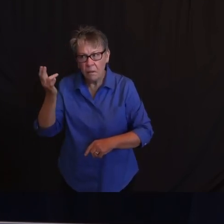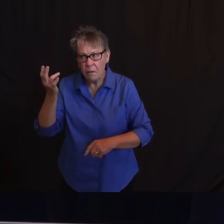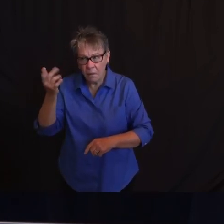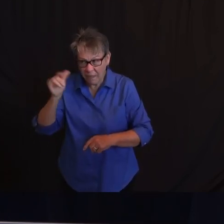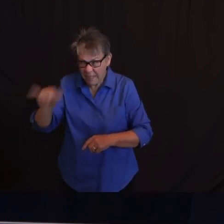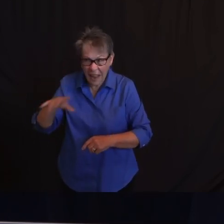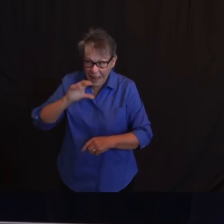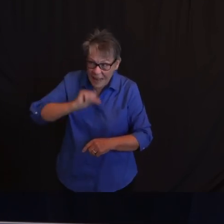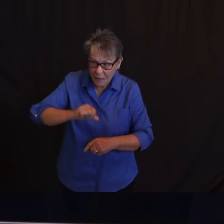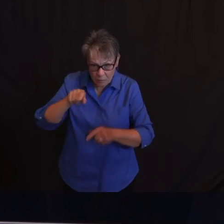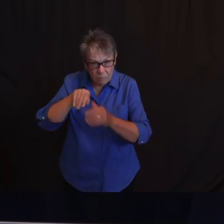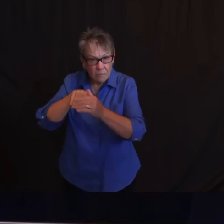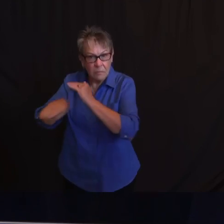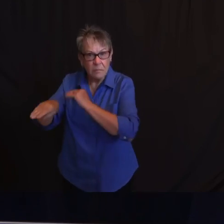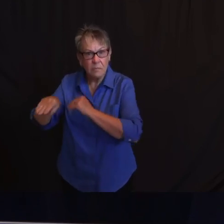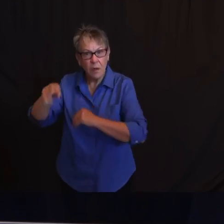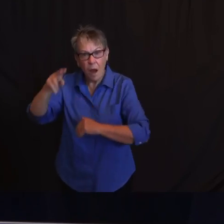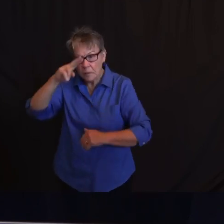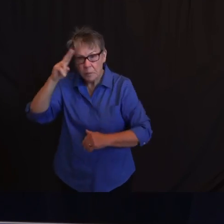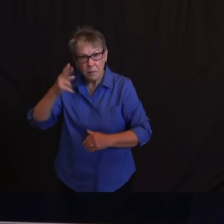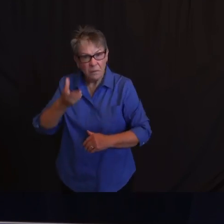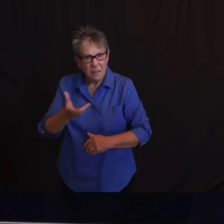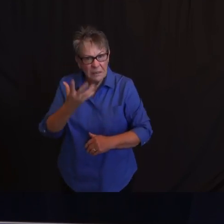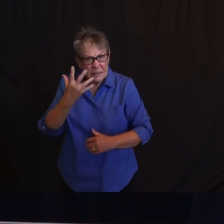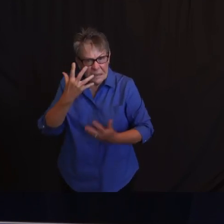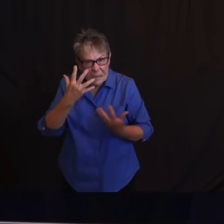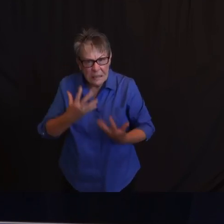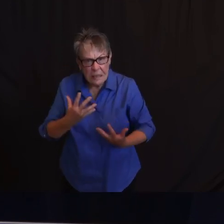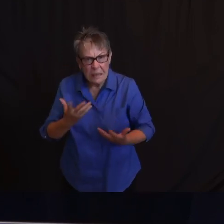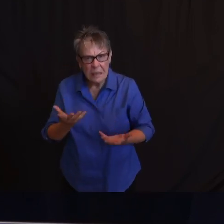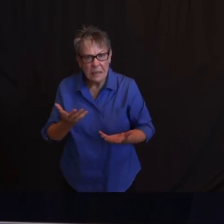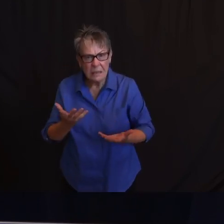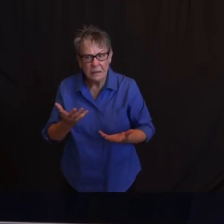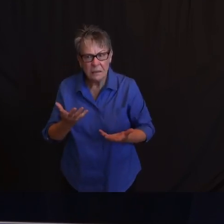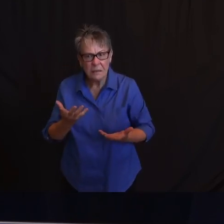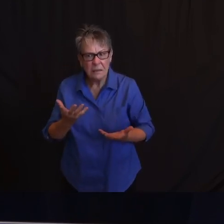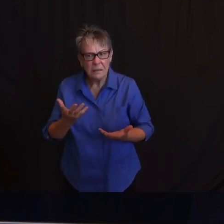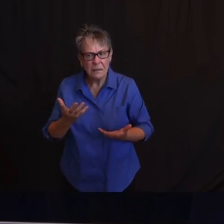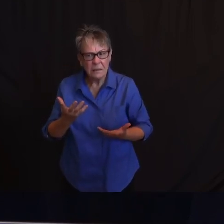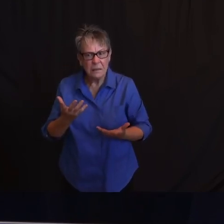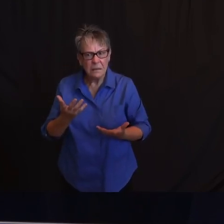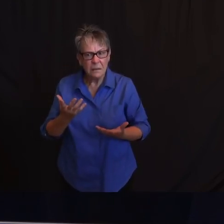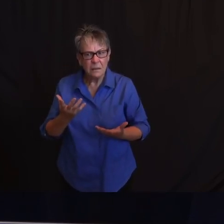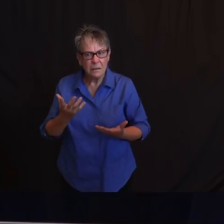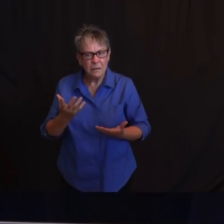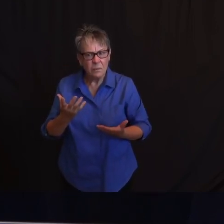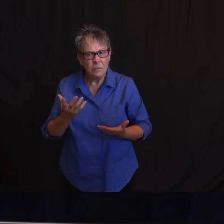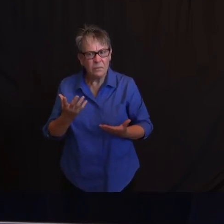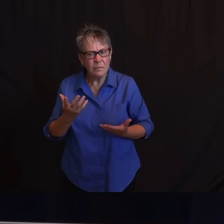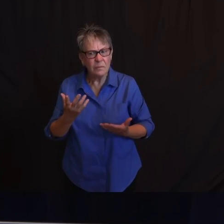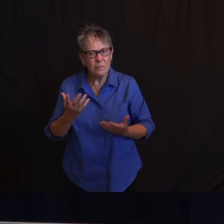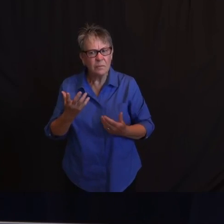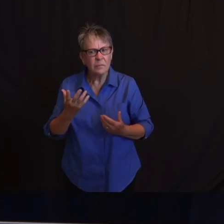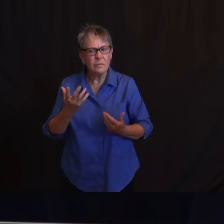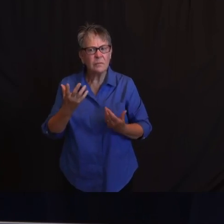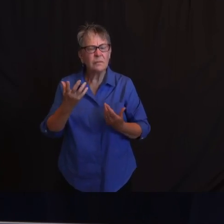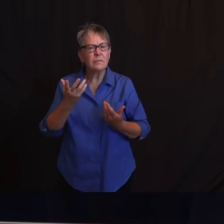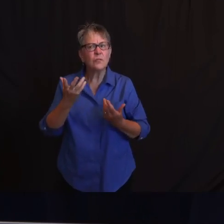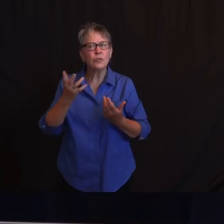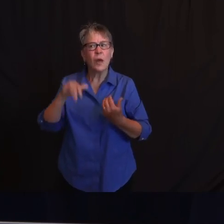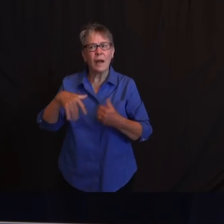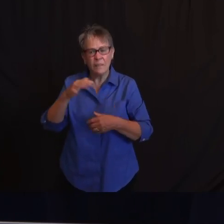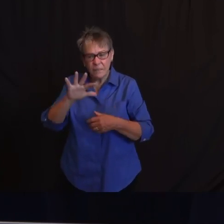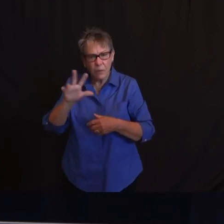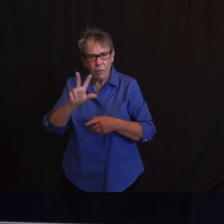been 53 deaths among this age group. People at any age can get